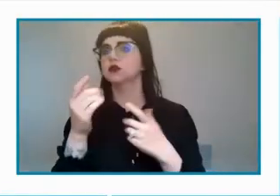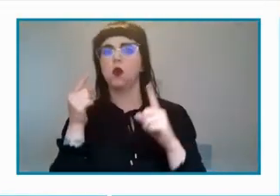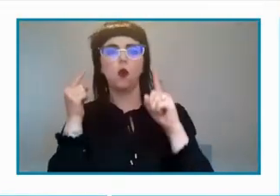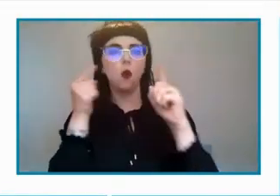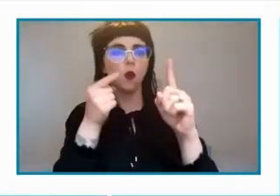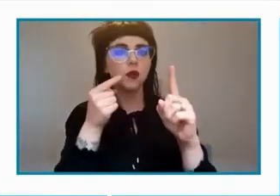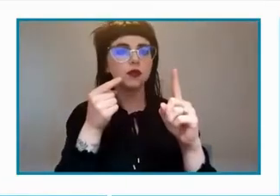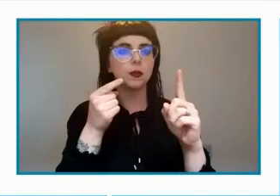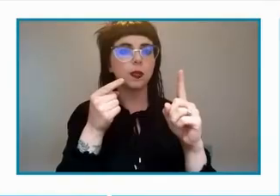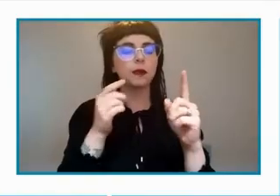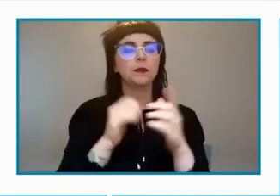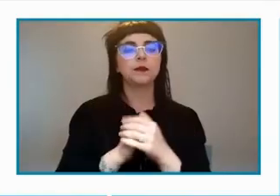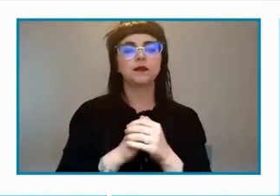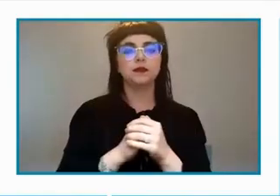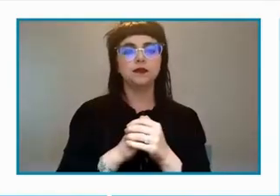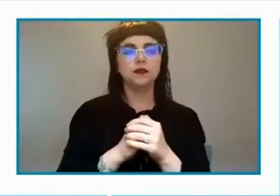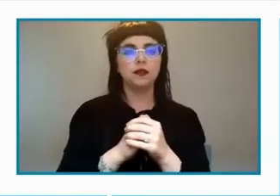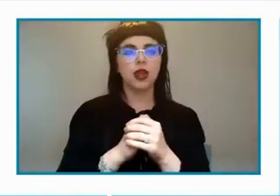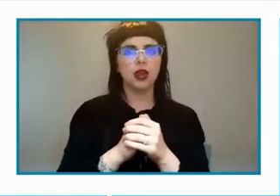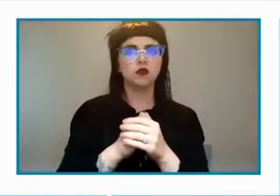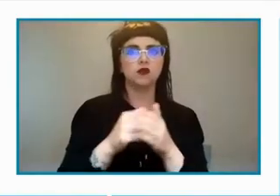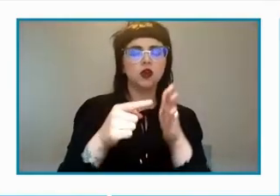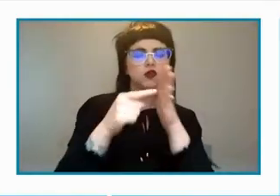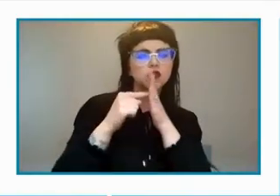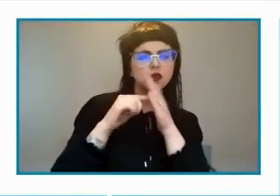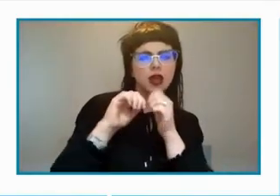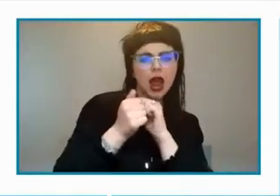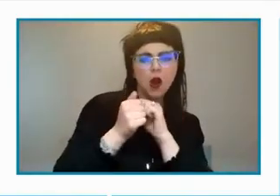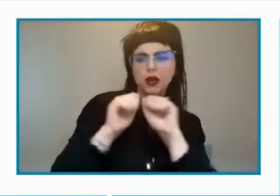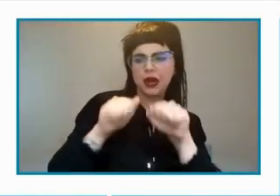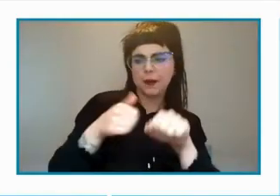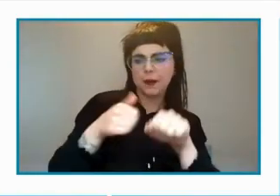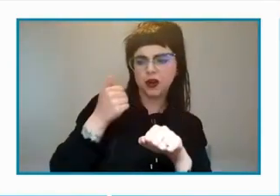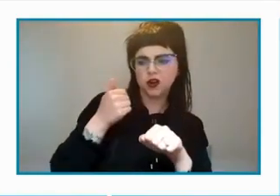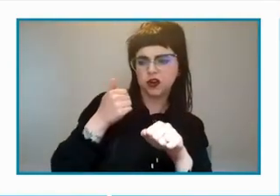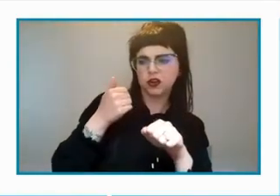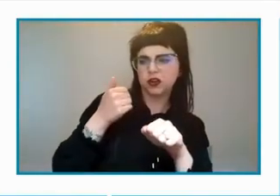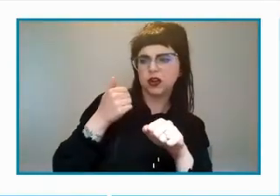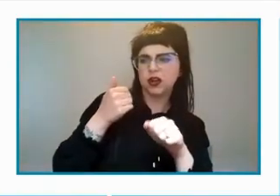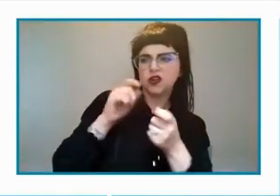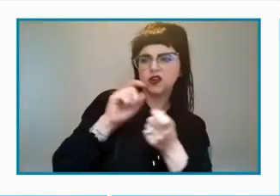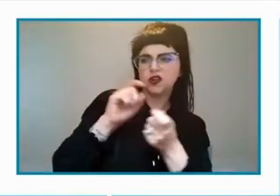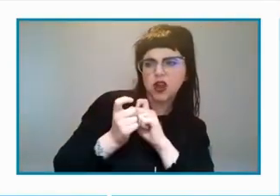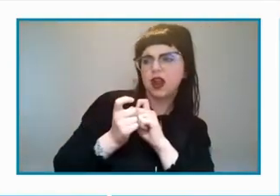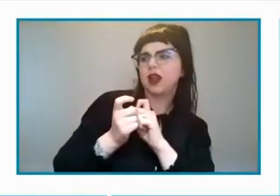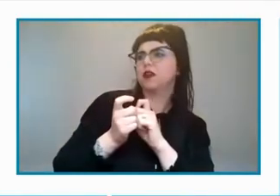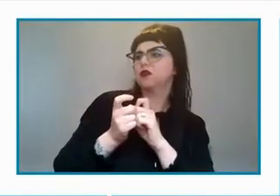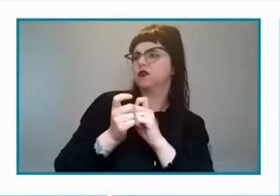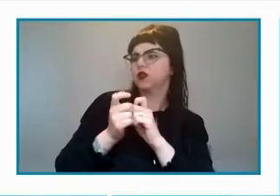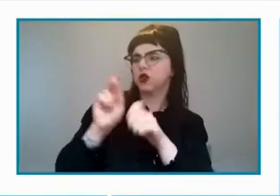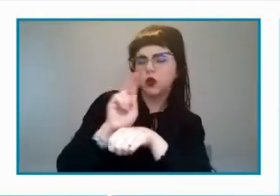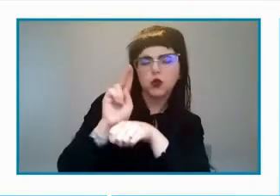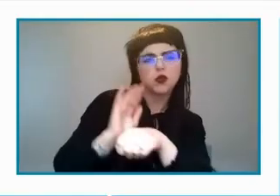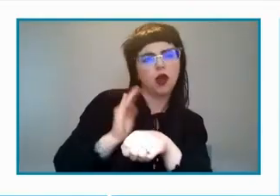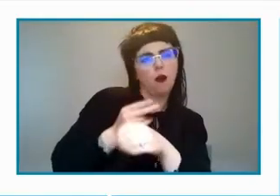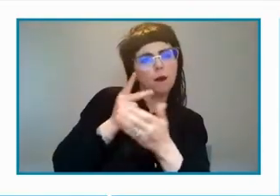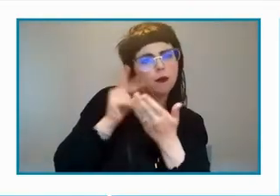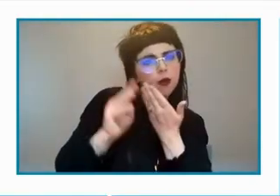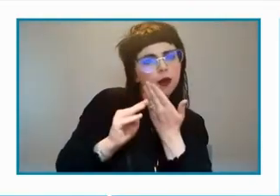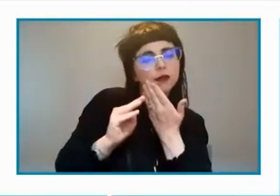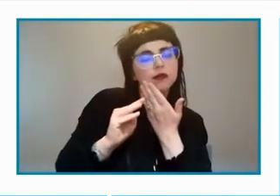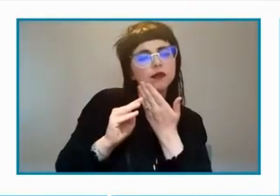how we need to better serve each program. And also, like Taylor said, in terms of